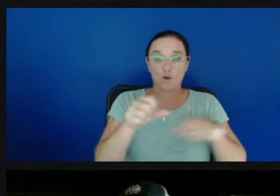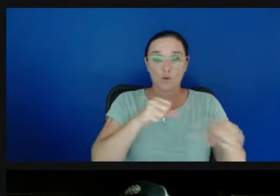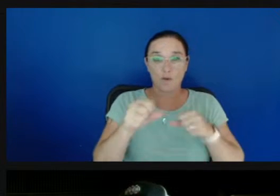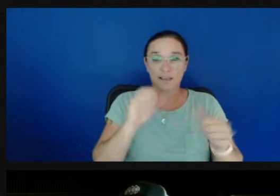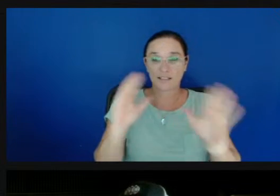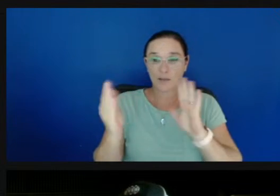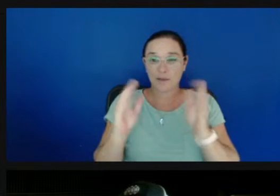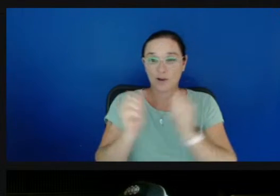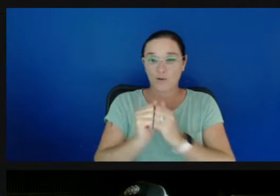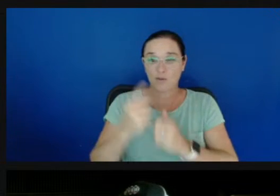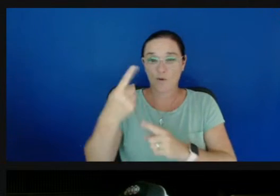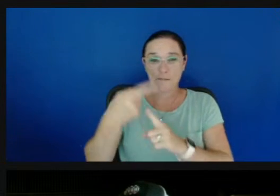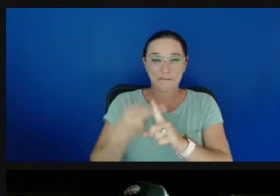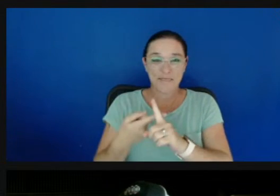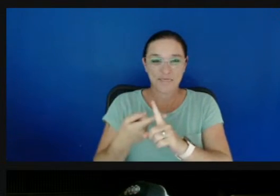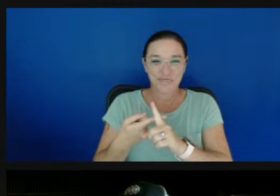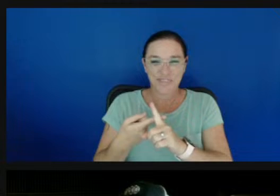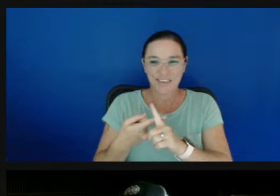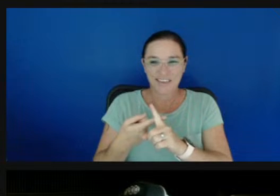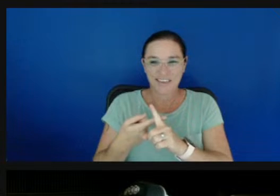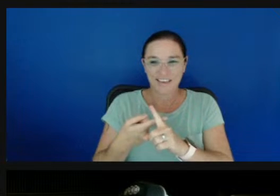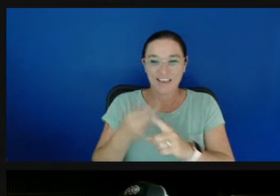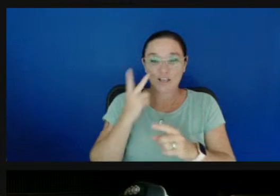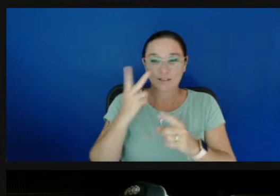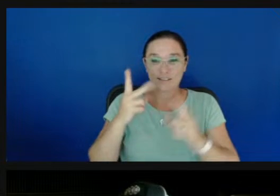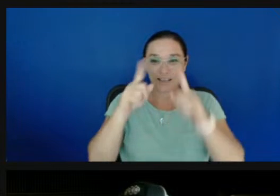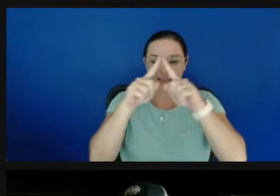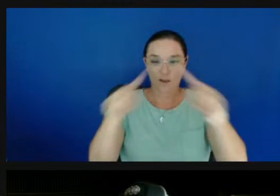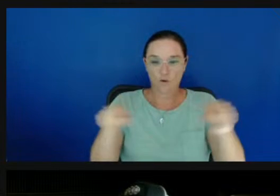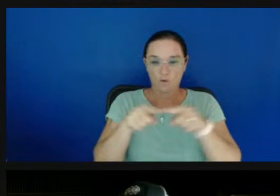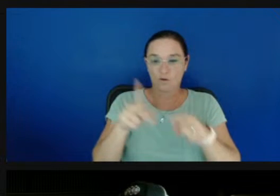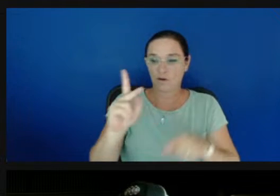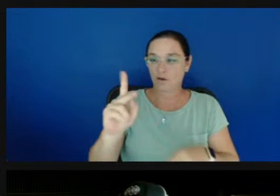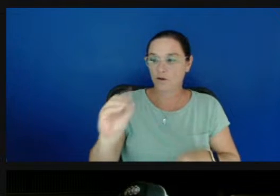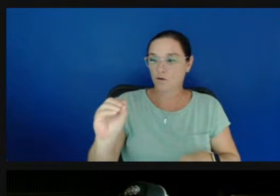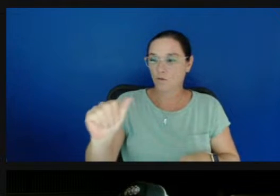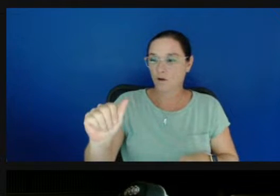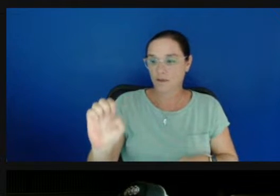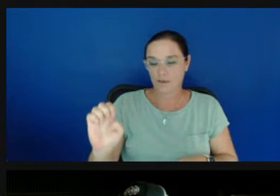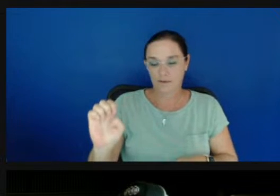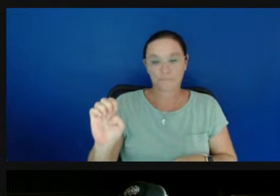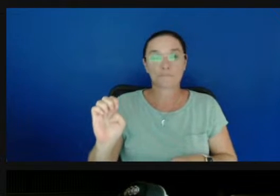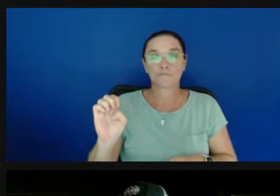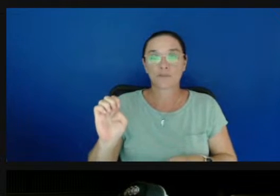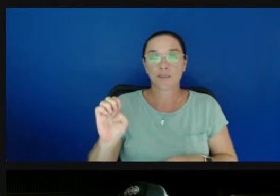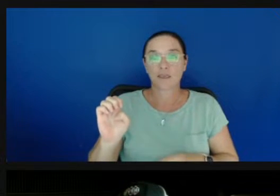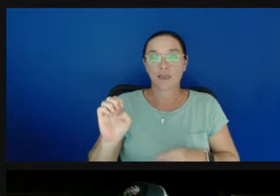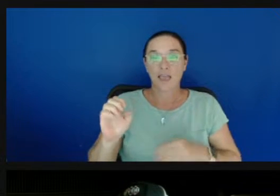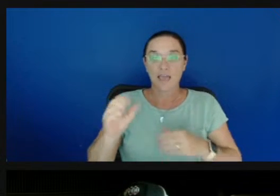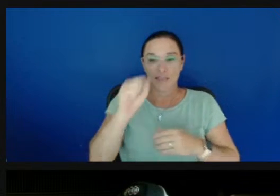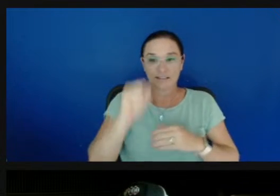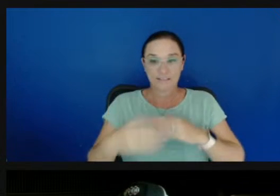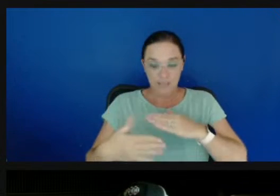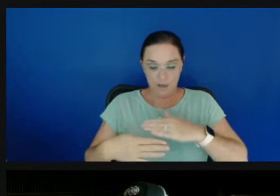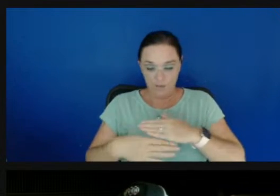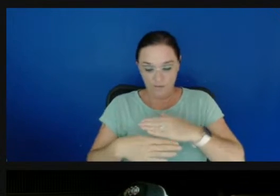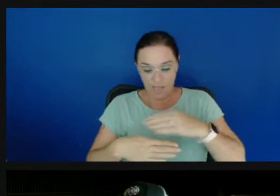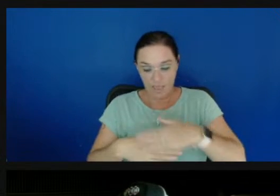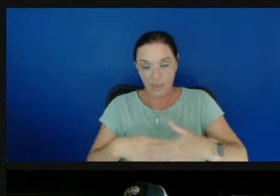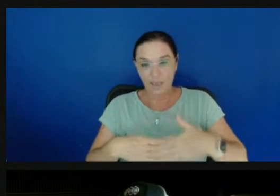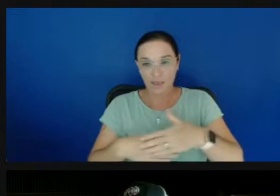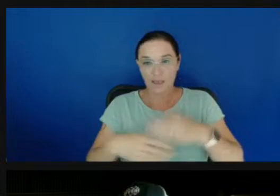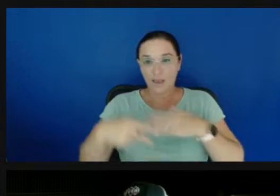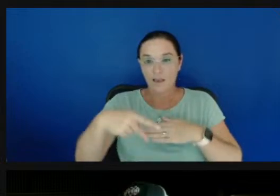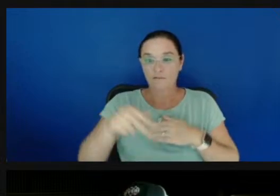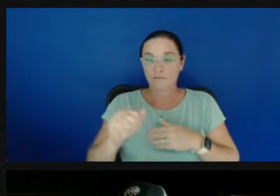to the last month. See that whole triangle of the Kilauea right there, south flank and Pahala, and that's compared to the last